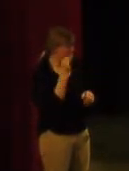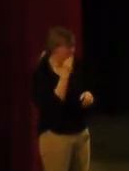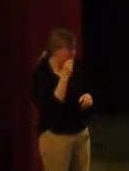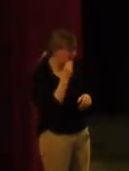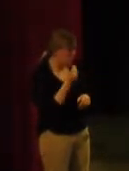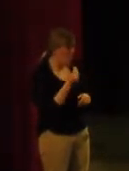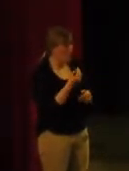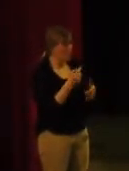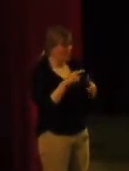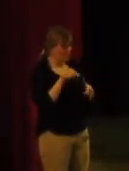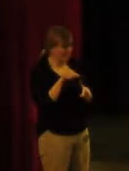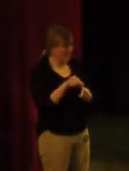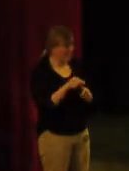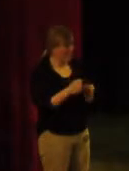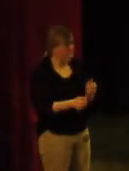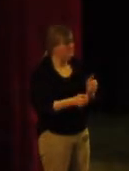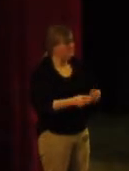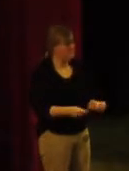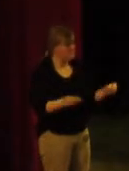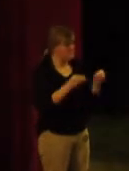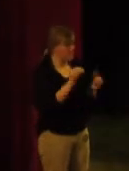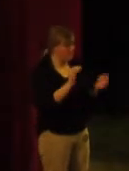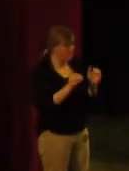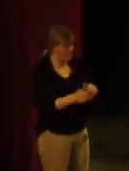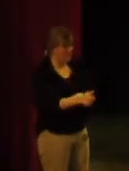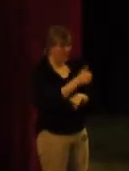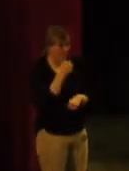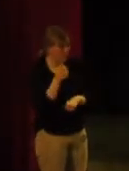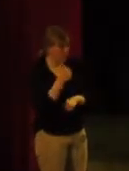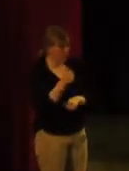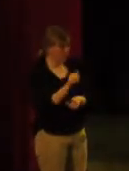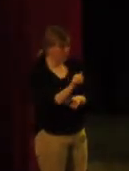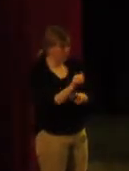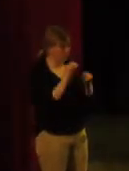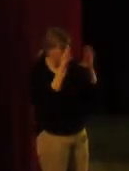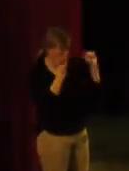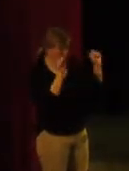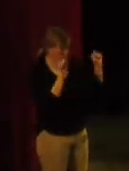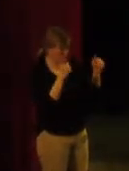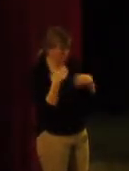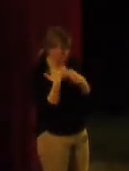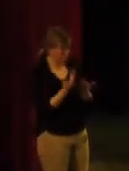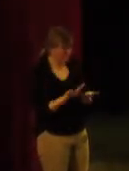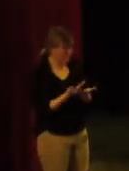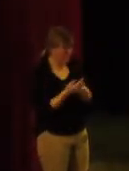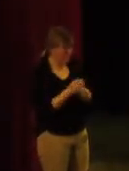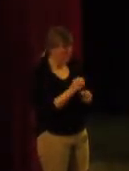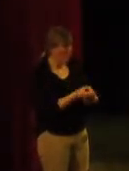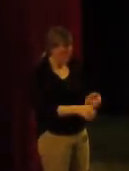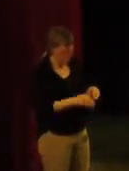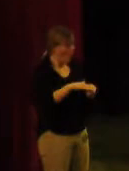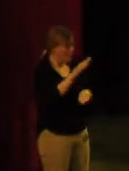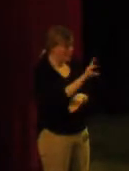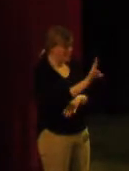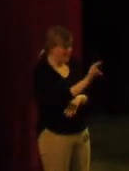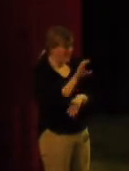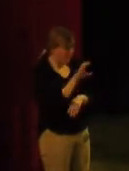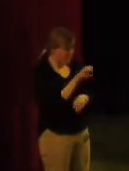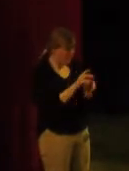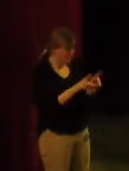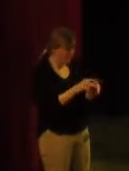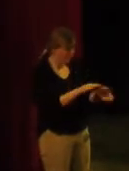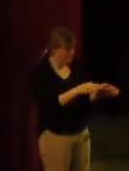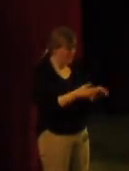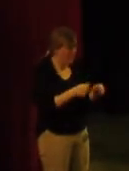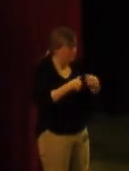points further south than any other administration has done. And then it also said that over 700 people have died trying to cross the border